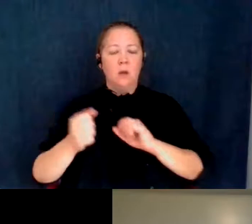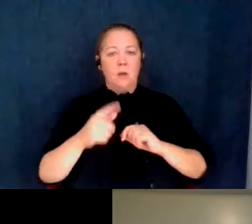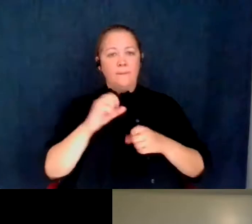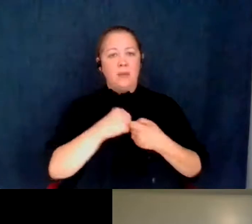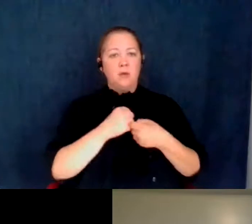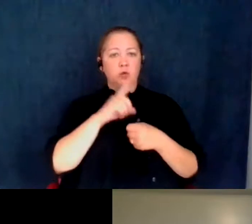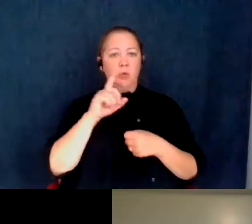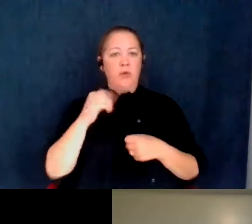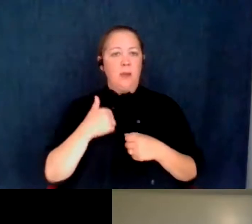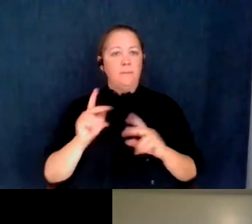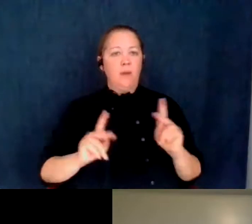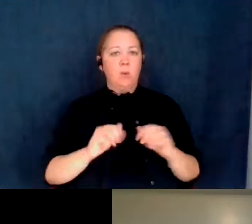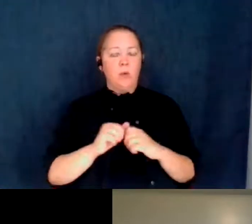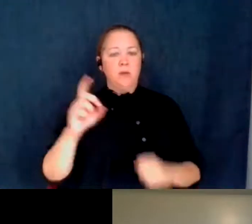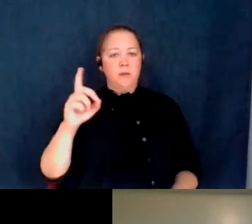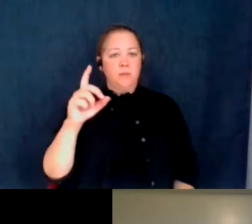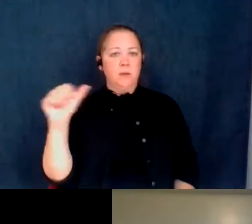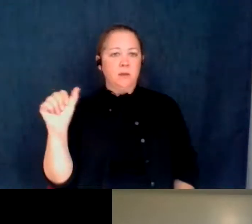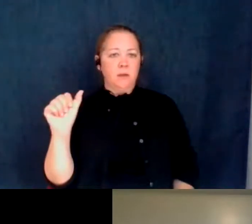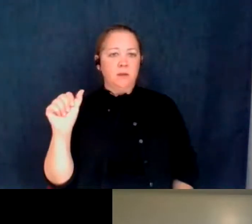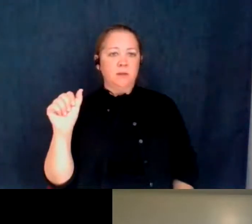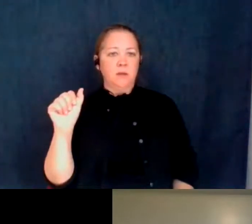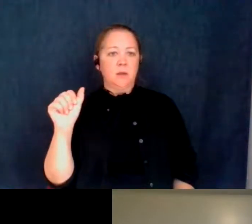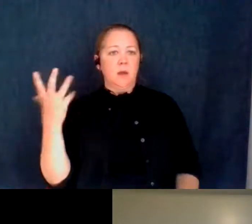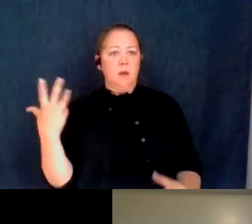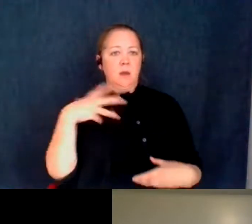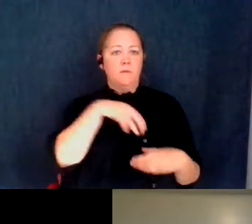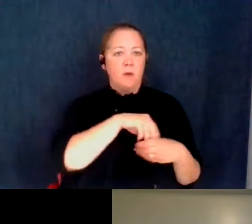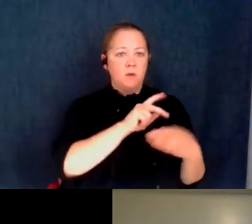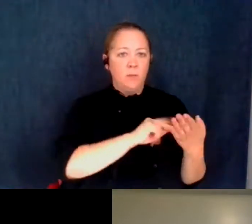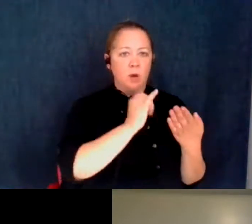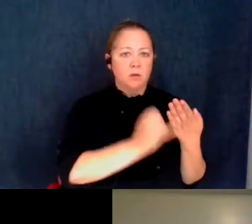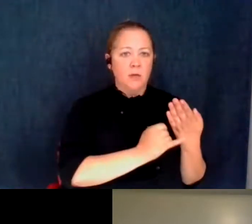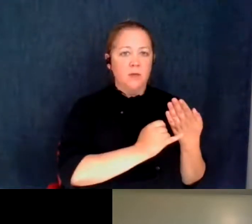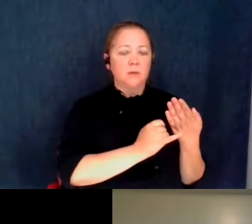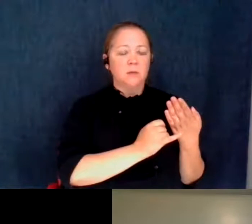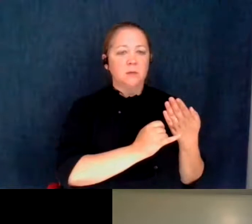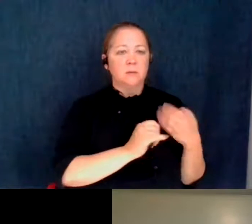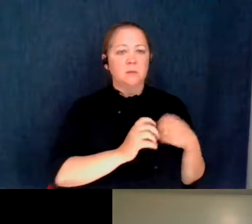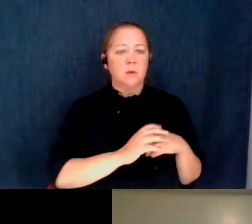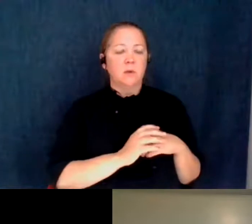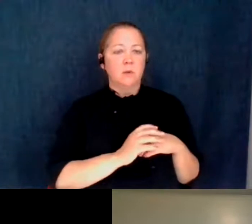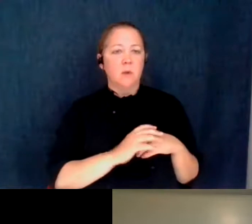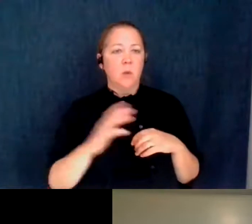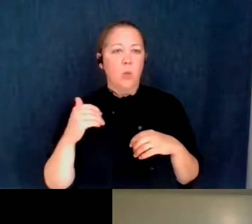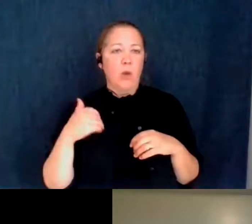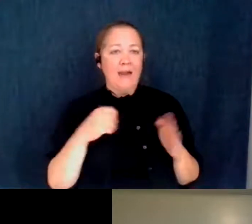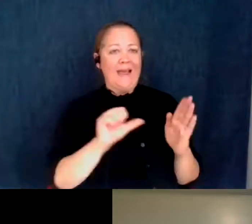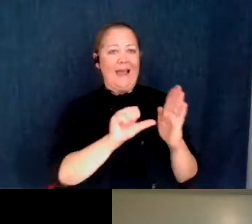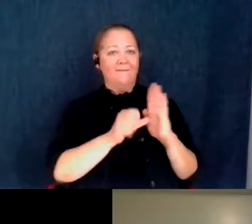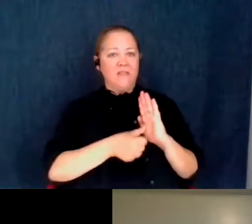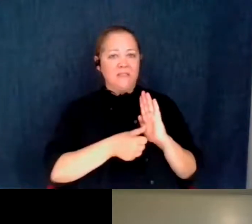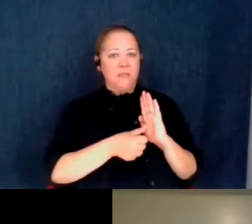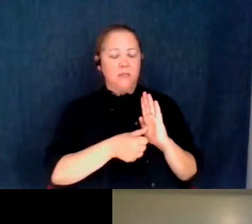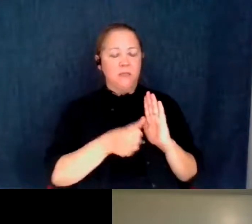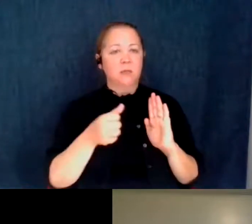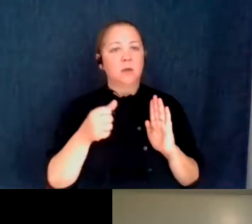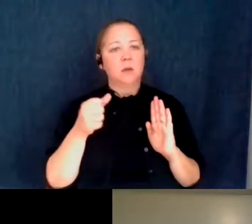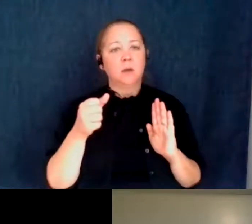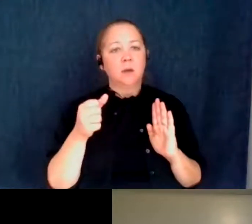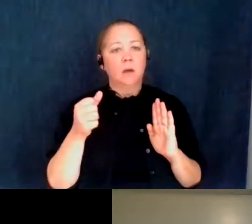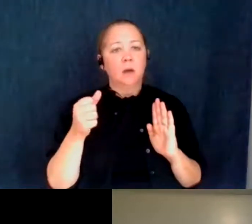specific to our alumni with disabilities. We had an emphasis on including or